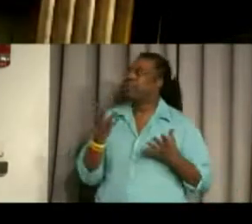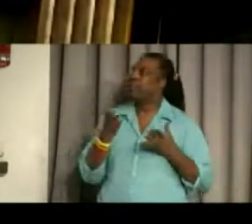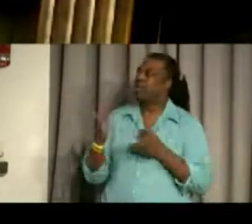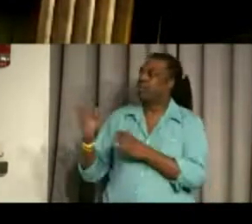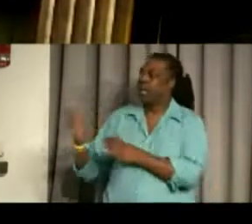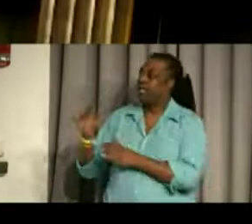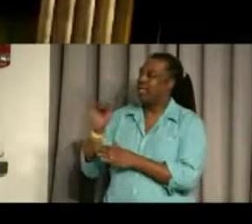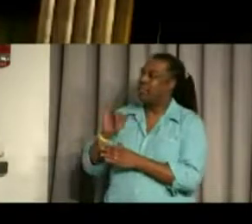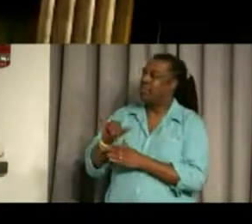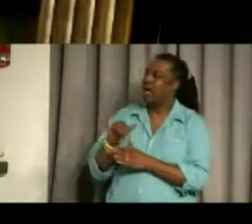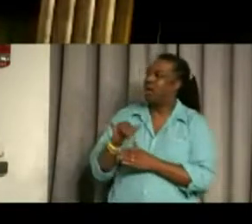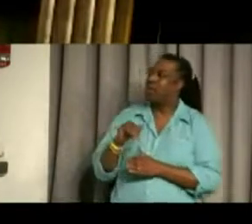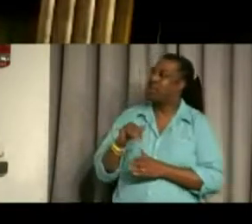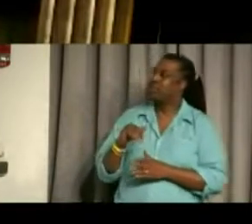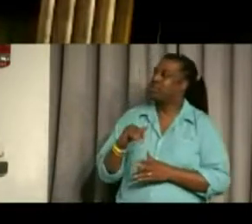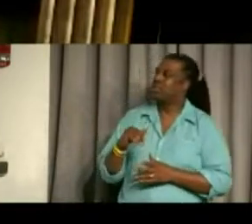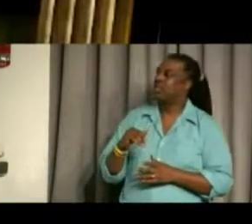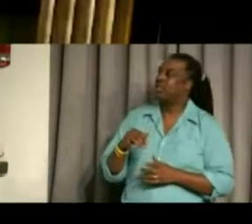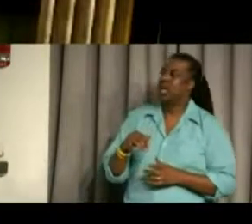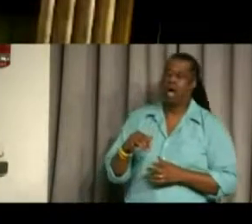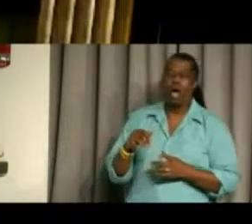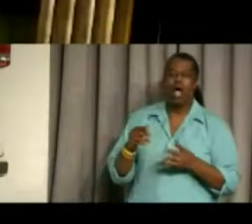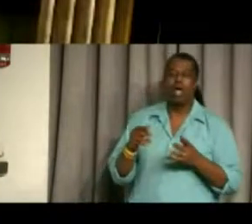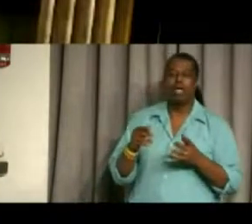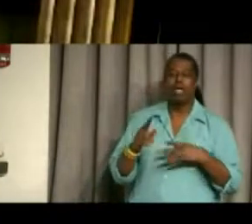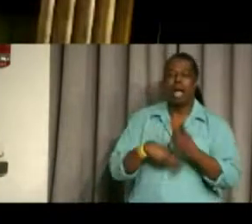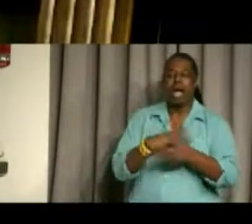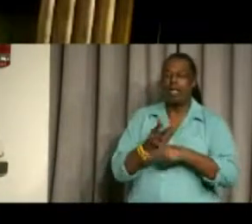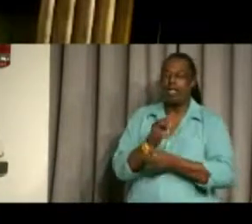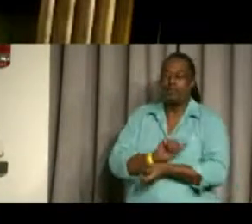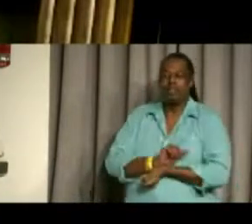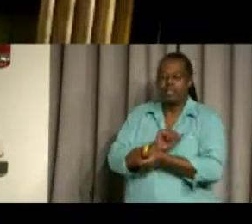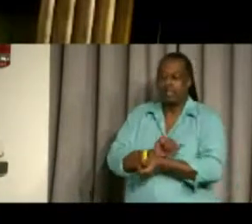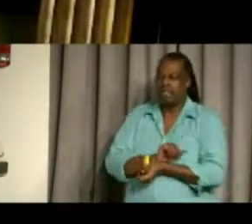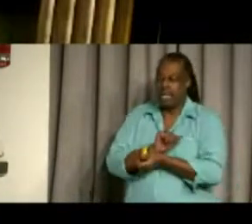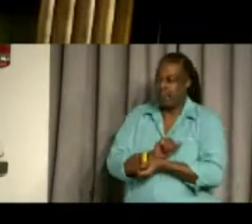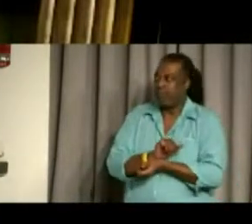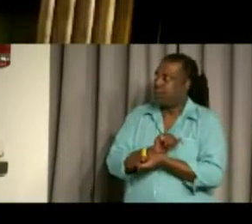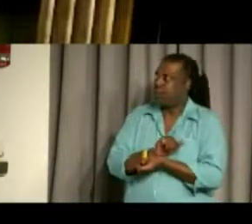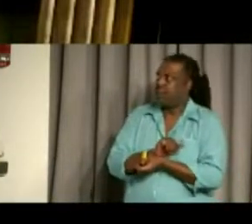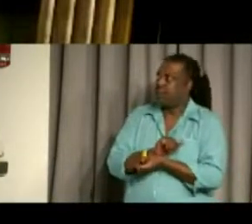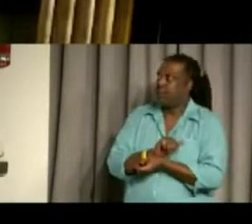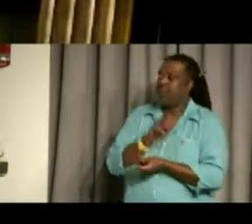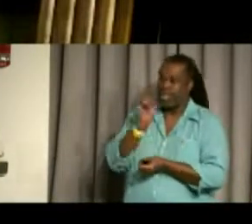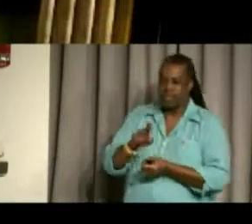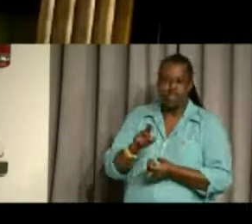was a badge or incident of slavery that should have been prohibited